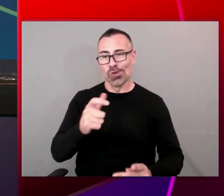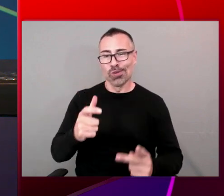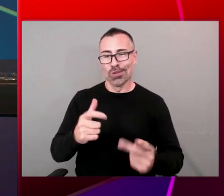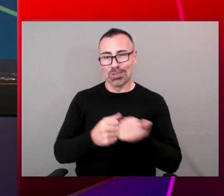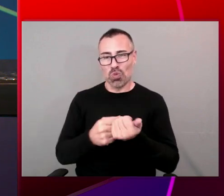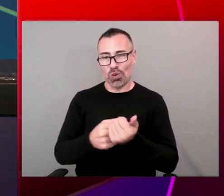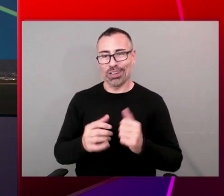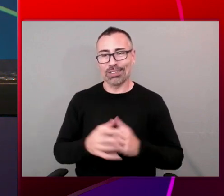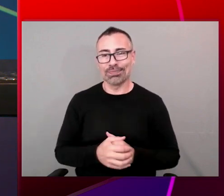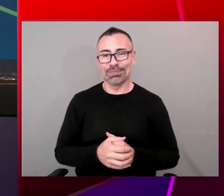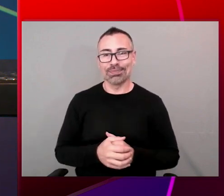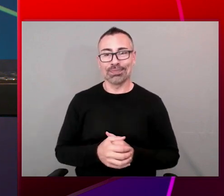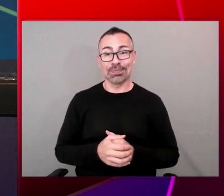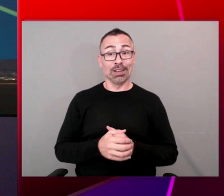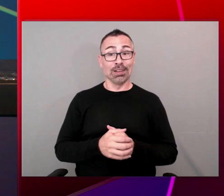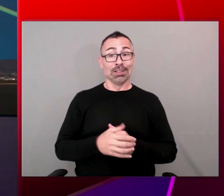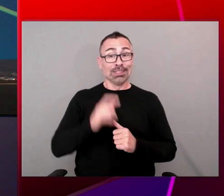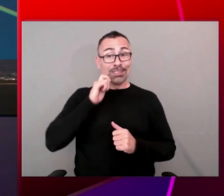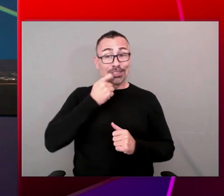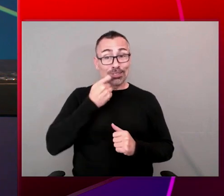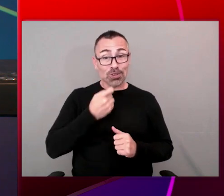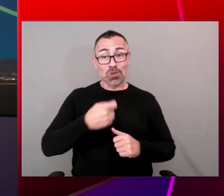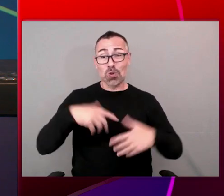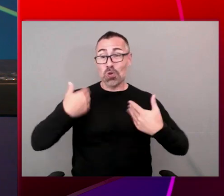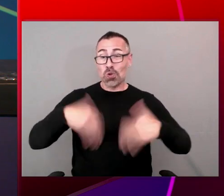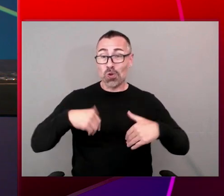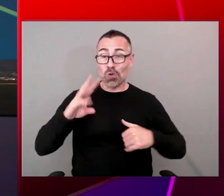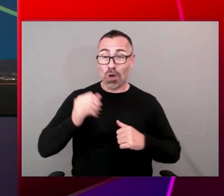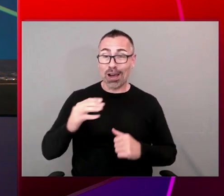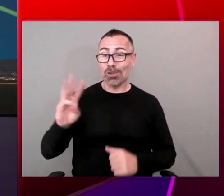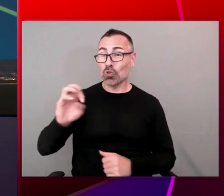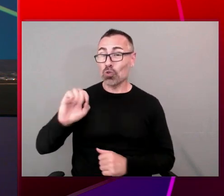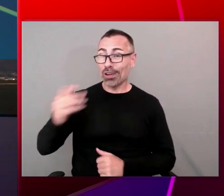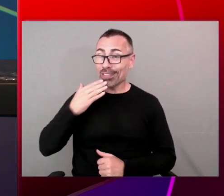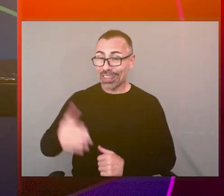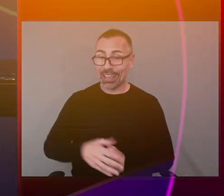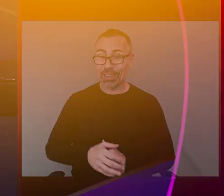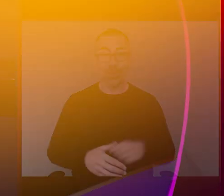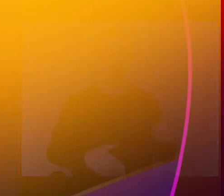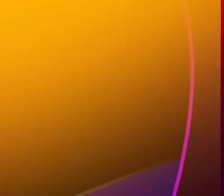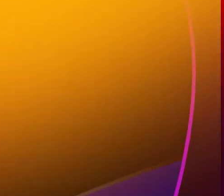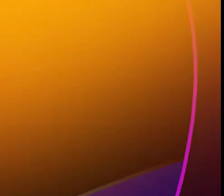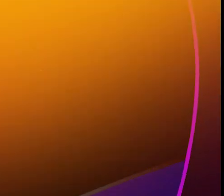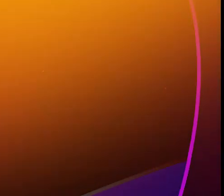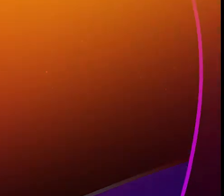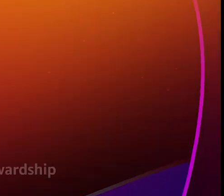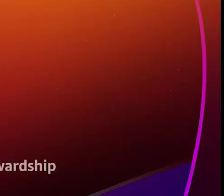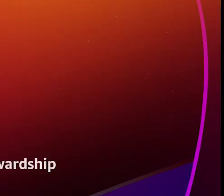Will, thank you so much. Nathan, this has been awesome. So thank you so much for AWS On Air.